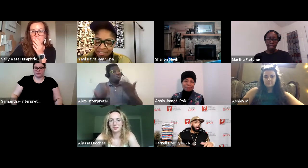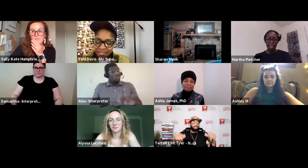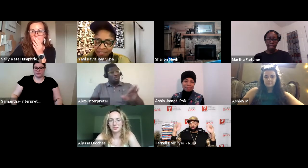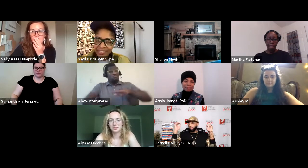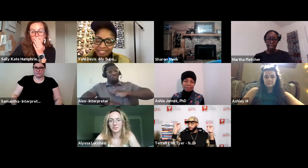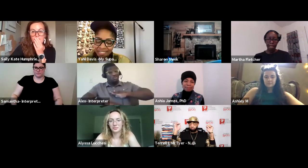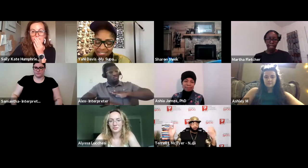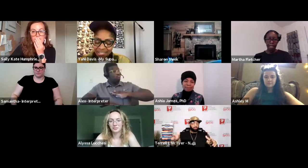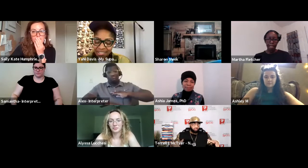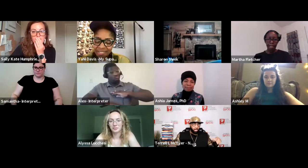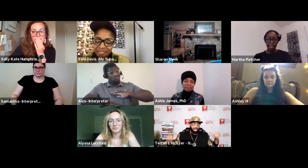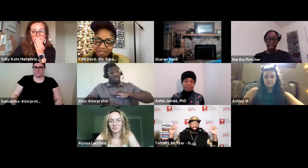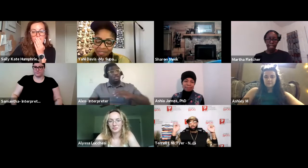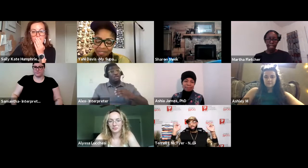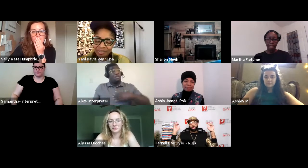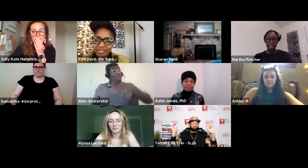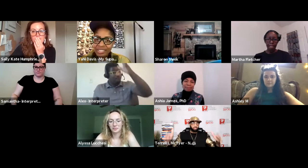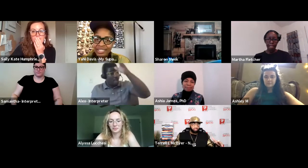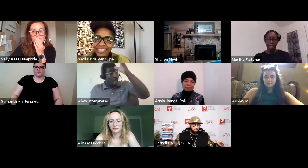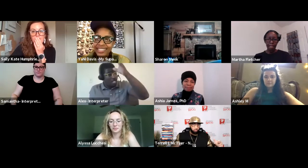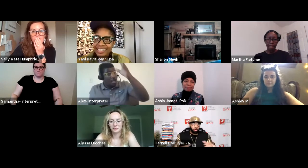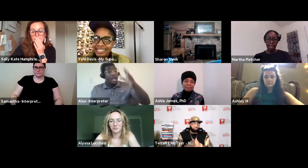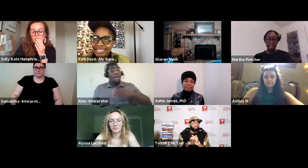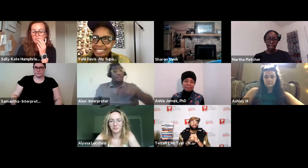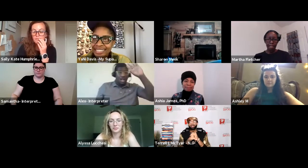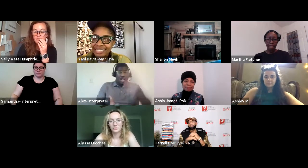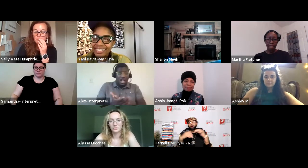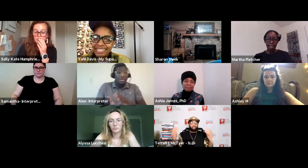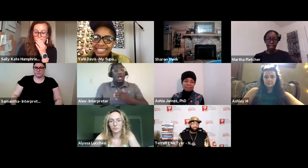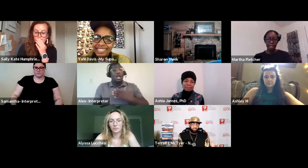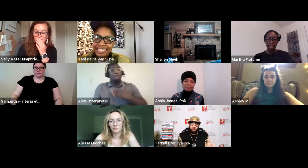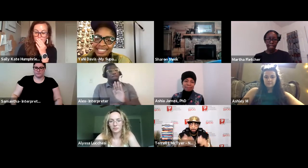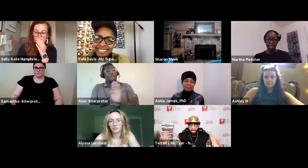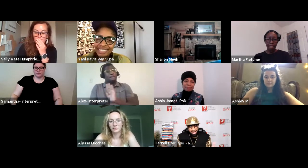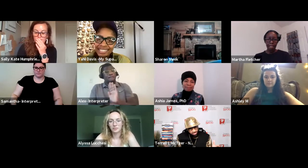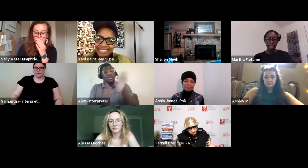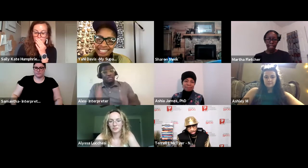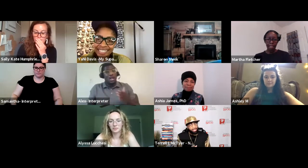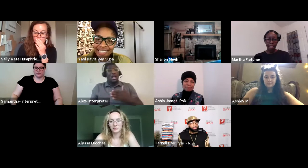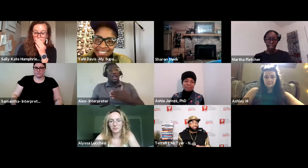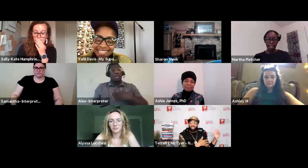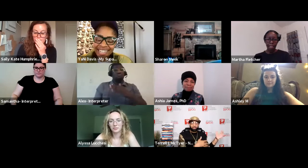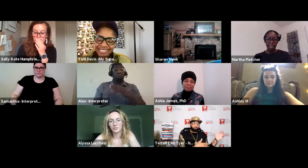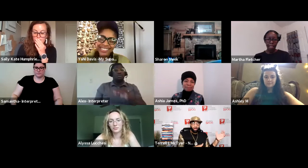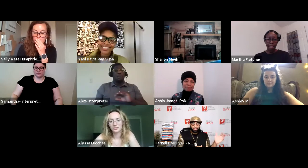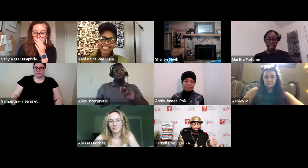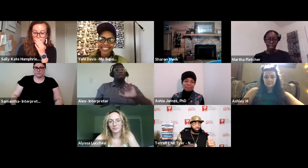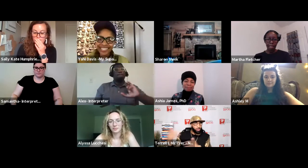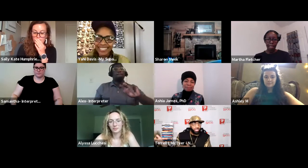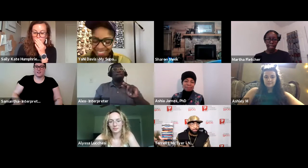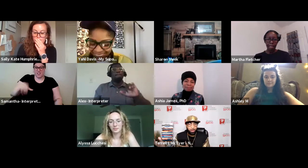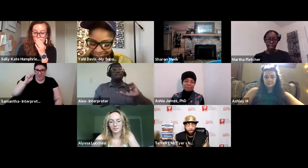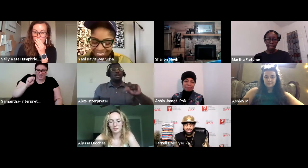father, I am a partner, I am a business person, I'm a minister, I'm a pastor. Sometimes Yeah. I'm